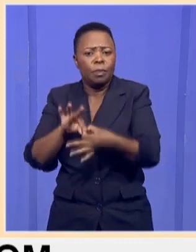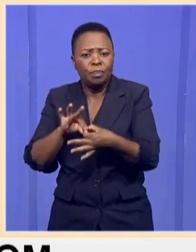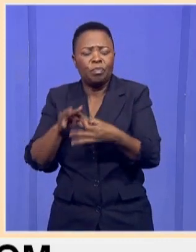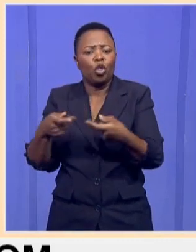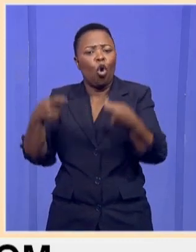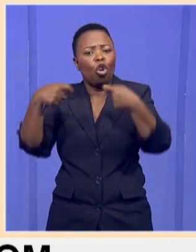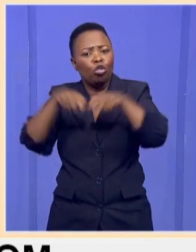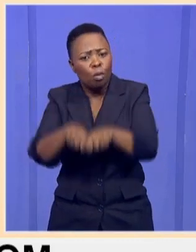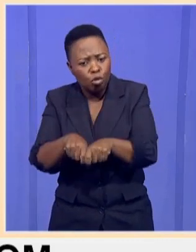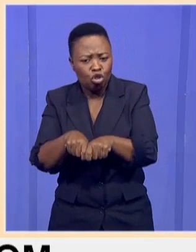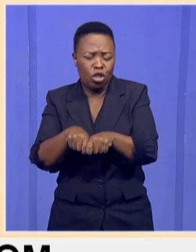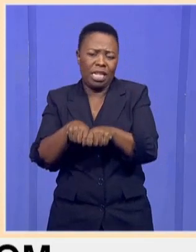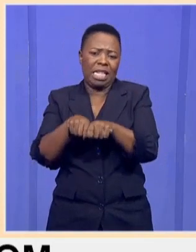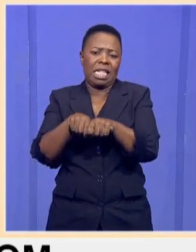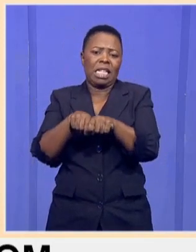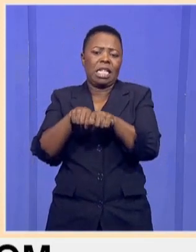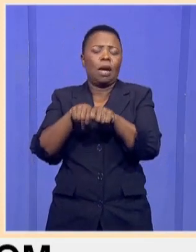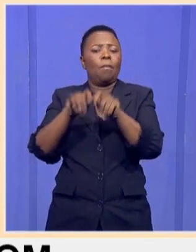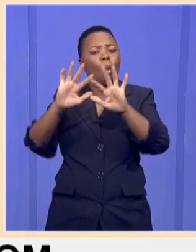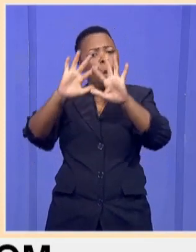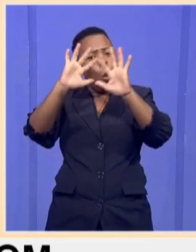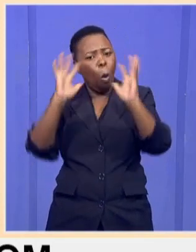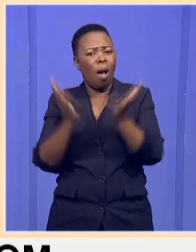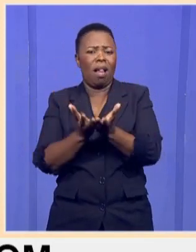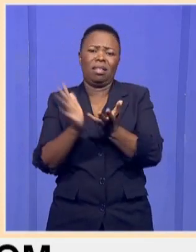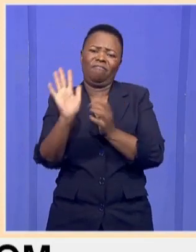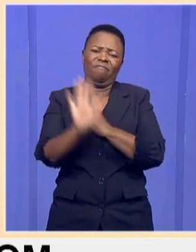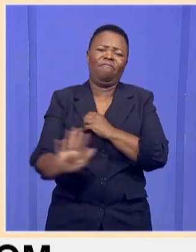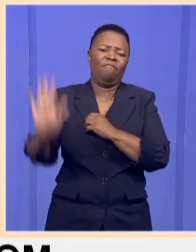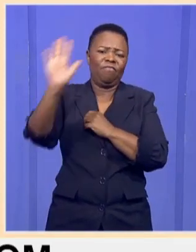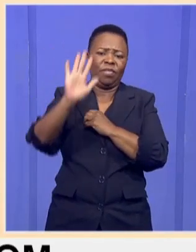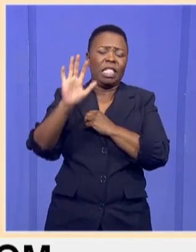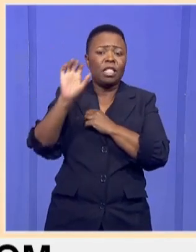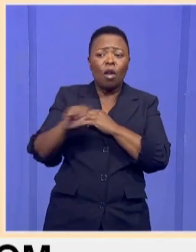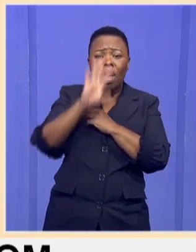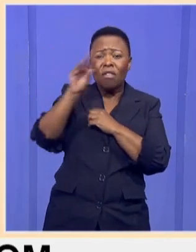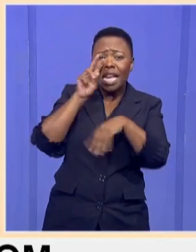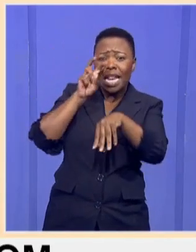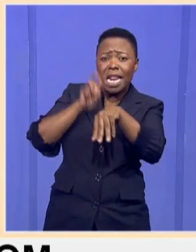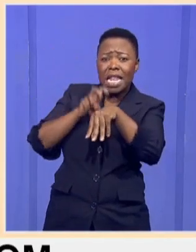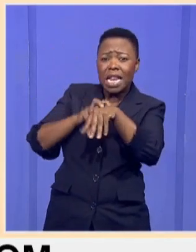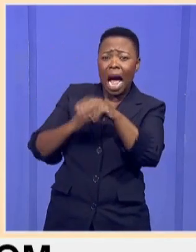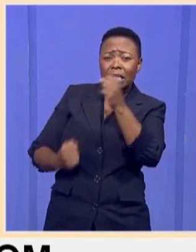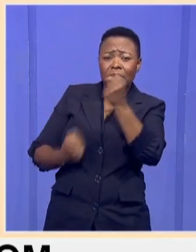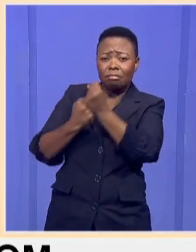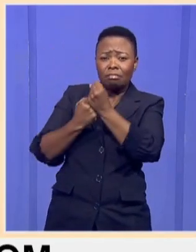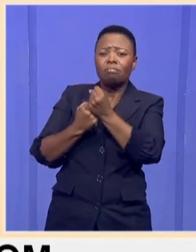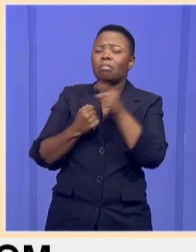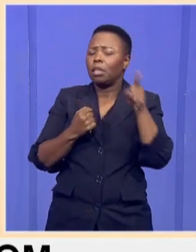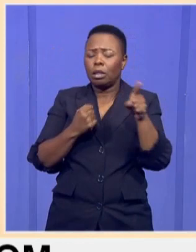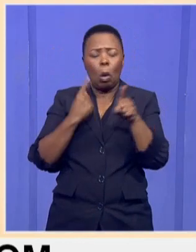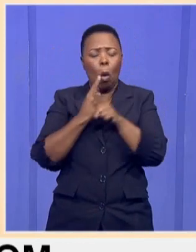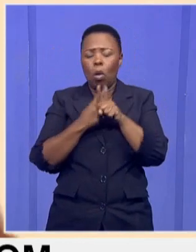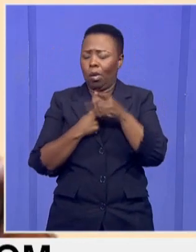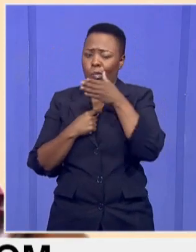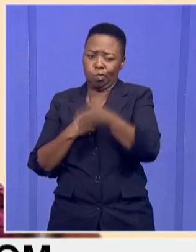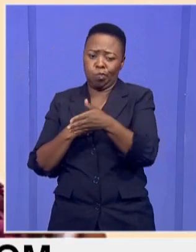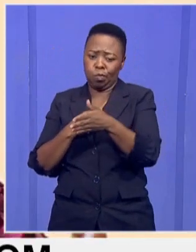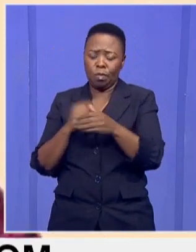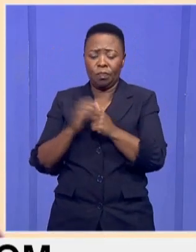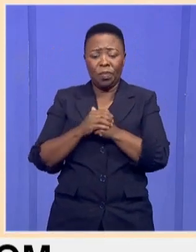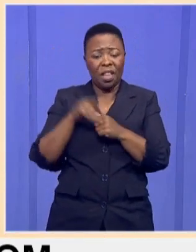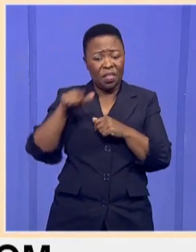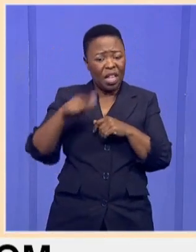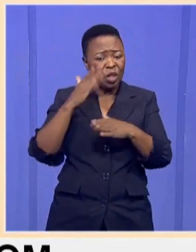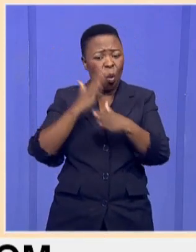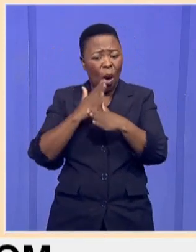relief all over the world, wherever South Africans need assistance. So this effort between government